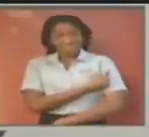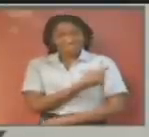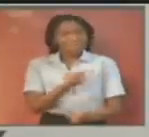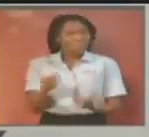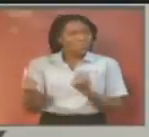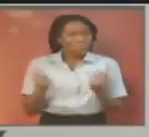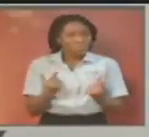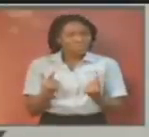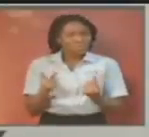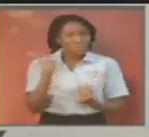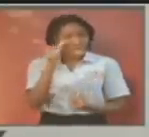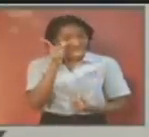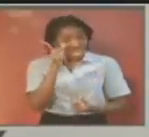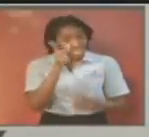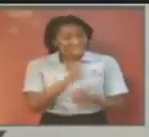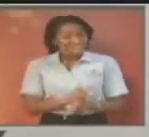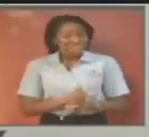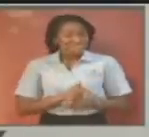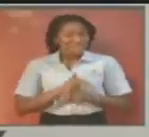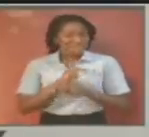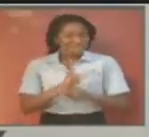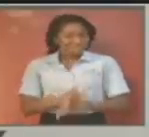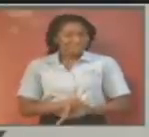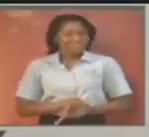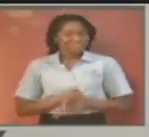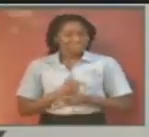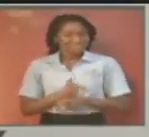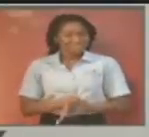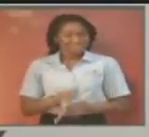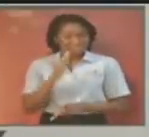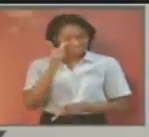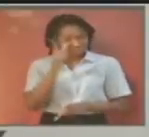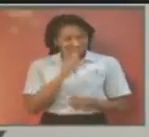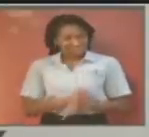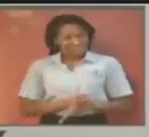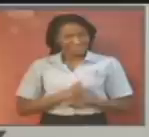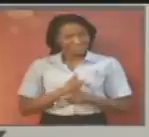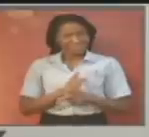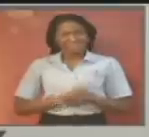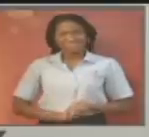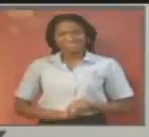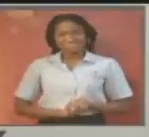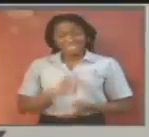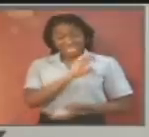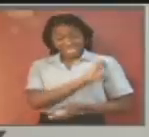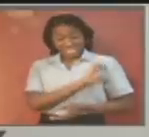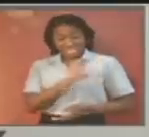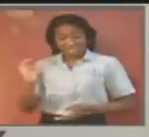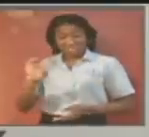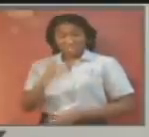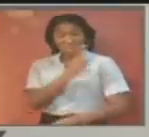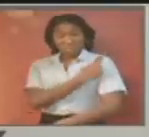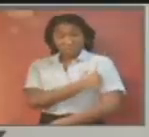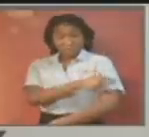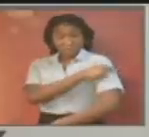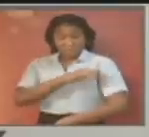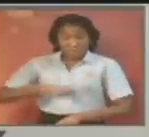Please listen carefully and note if necessary. The ERHA has embarked upon